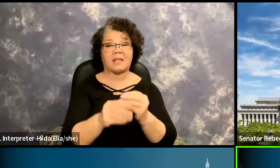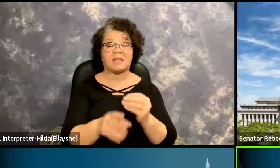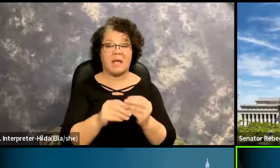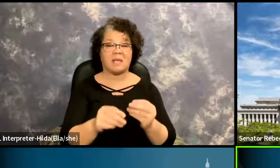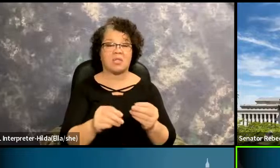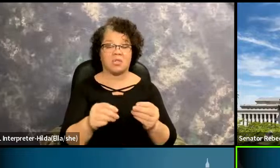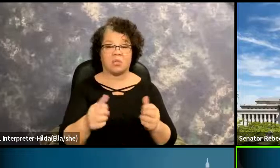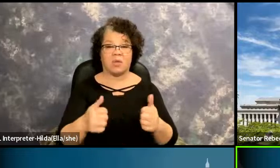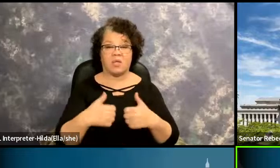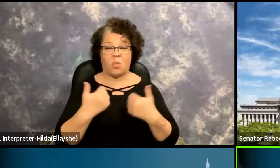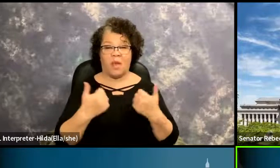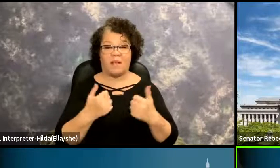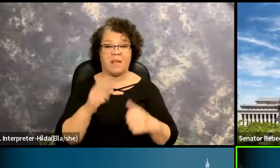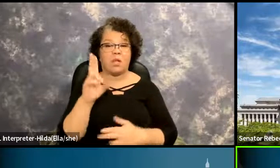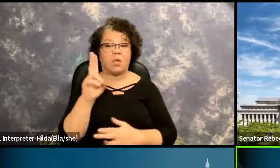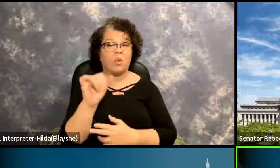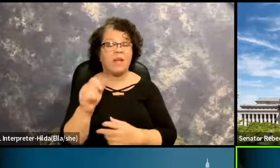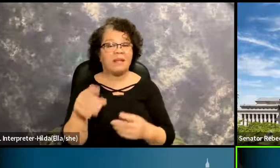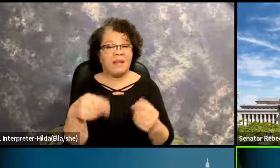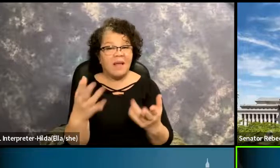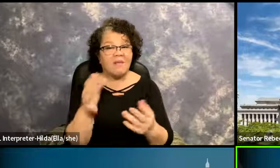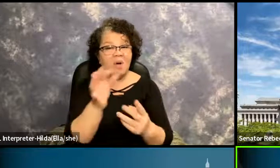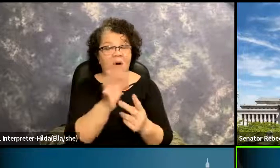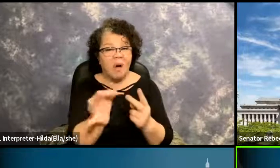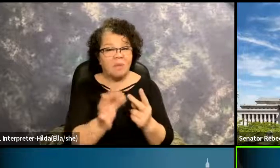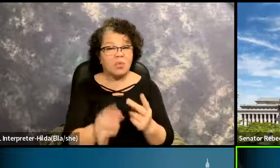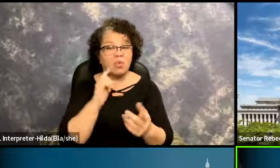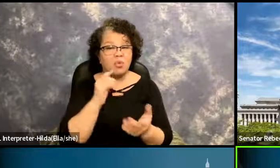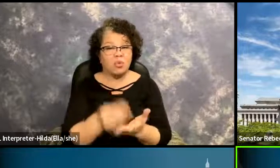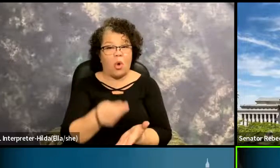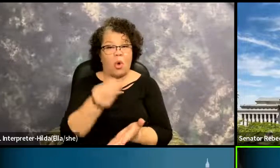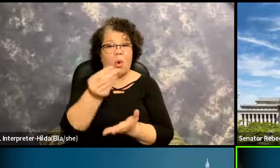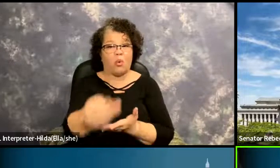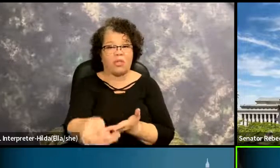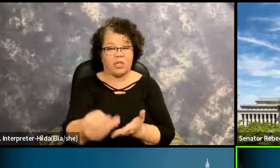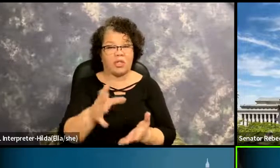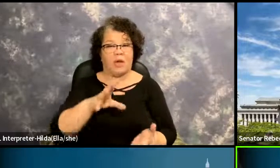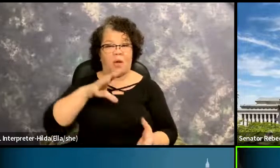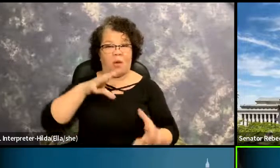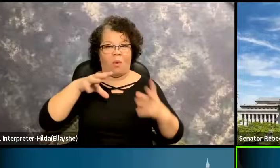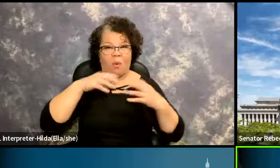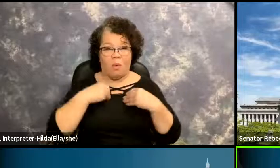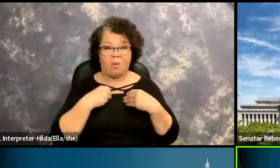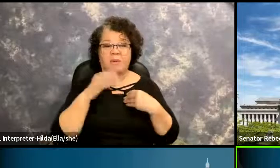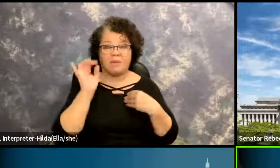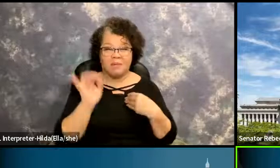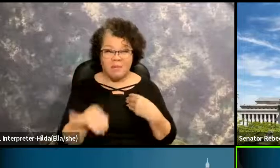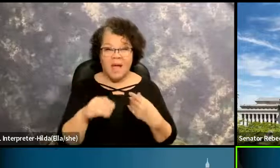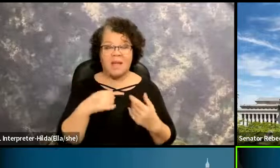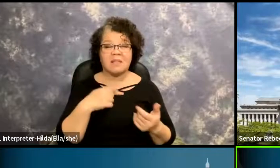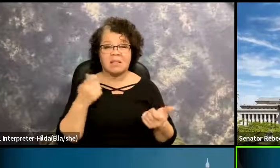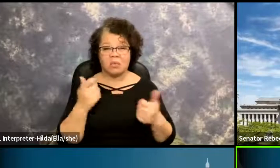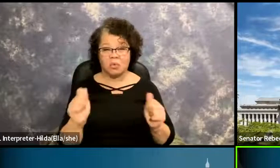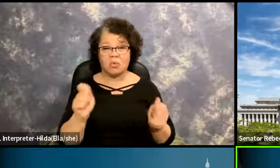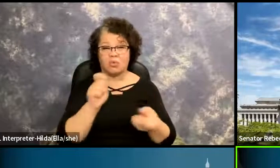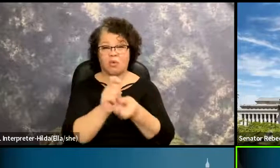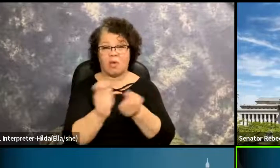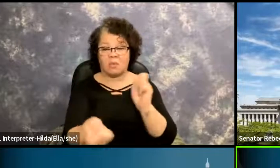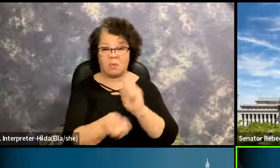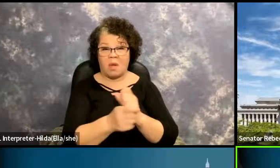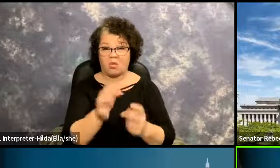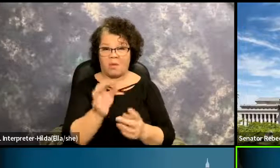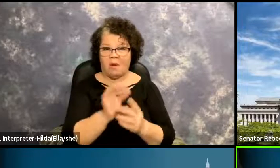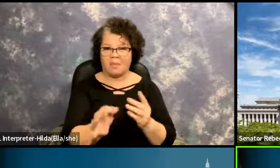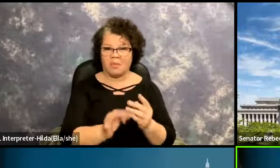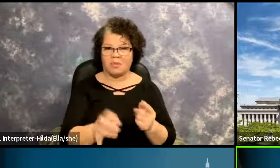gives option for ownership of those units. So that's a really transformational option for what it is to